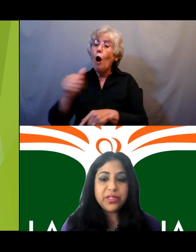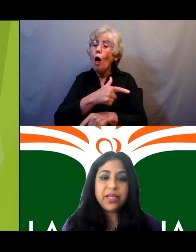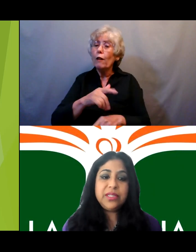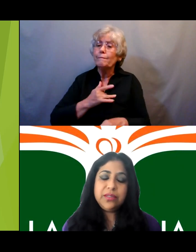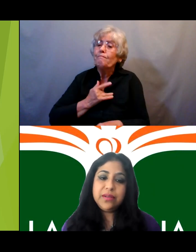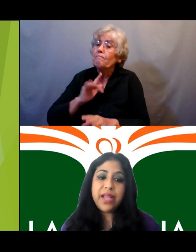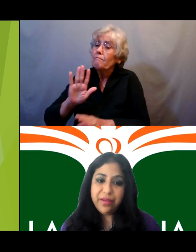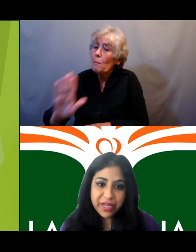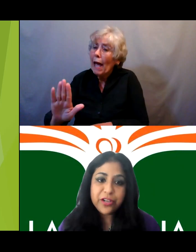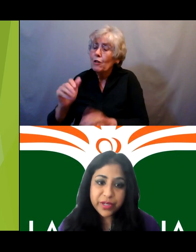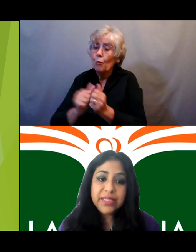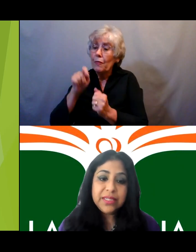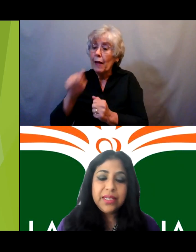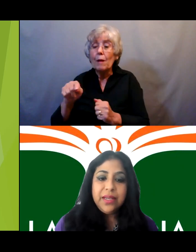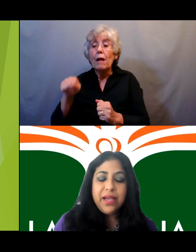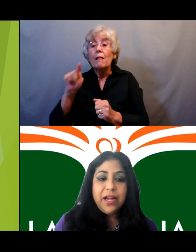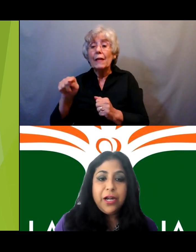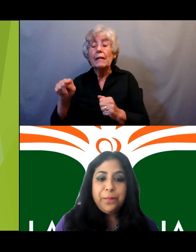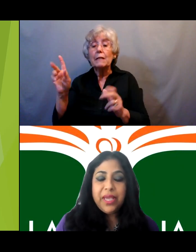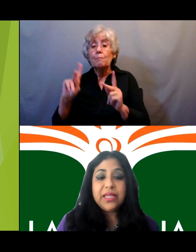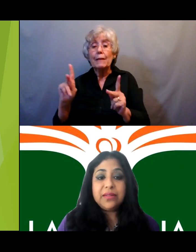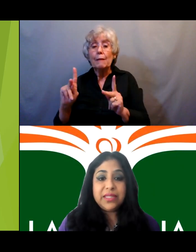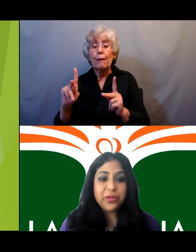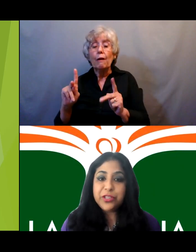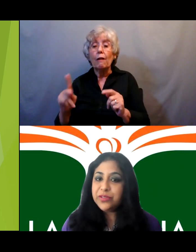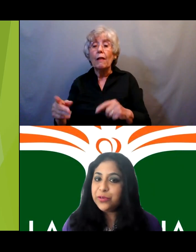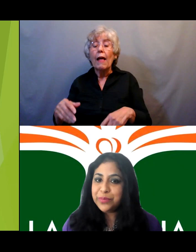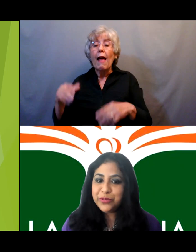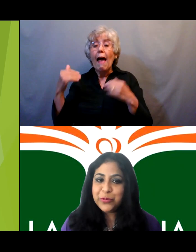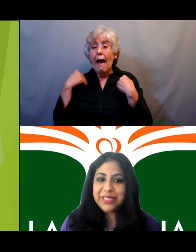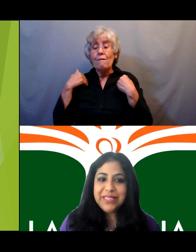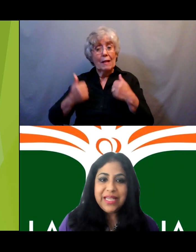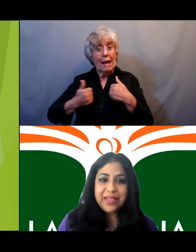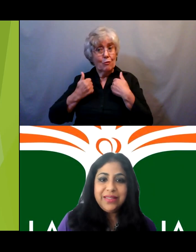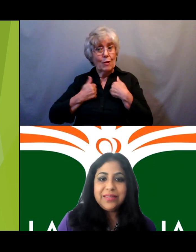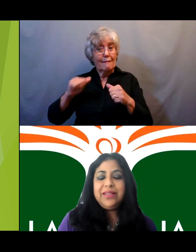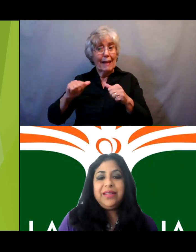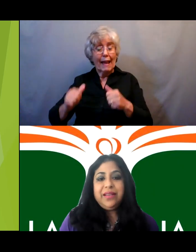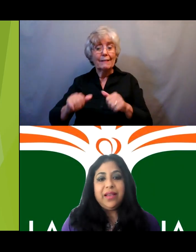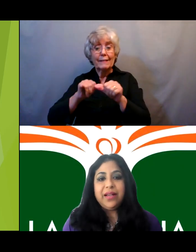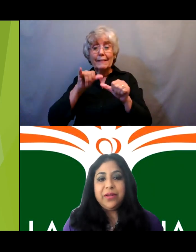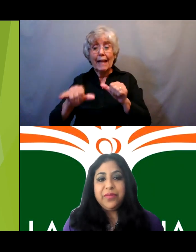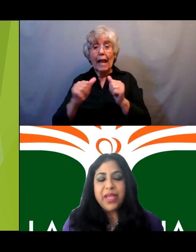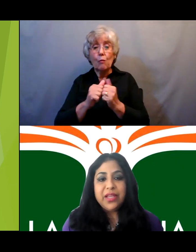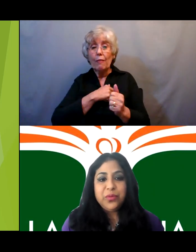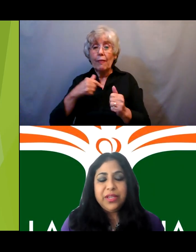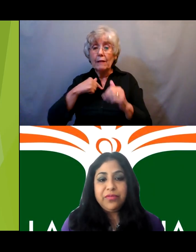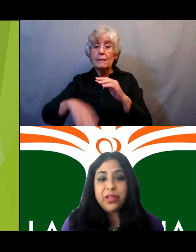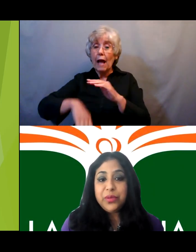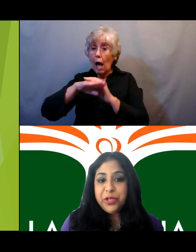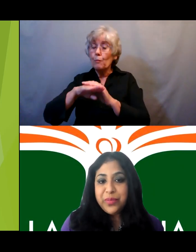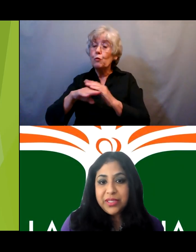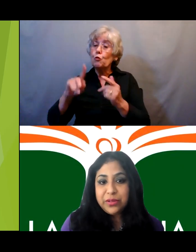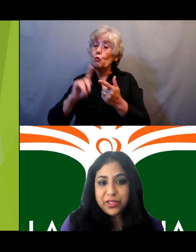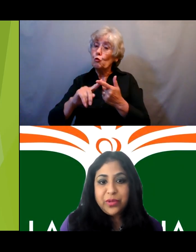community members that have an address and can stay with us for up to 14 days. And we